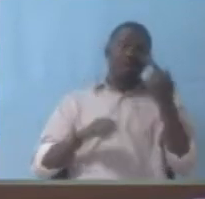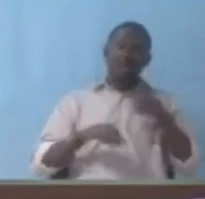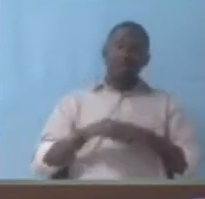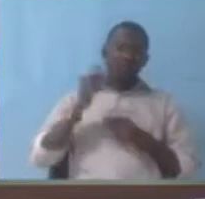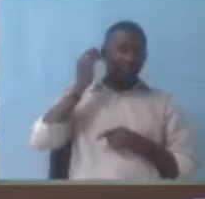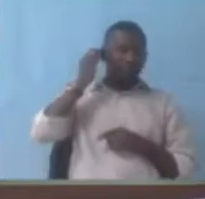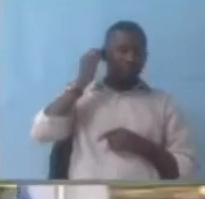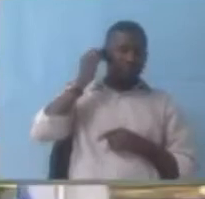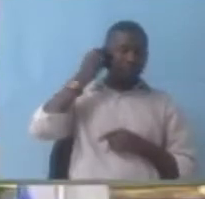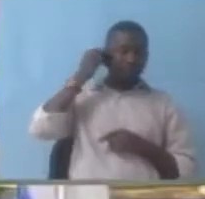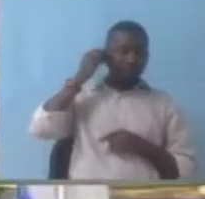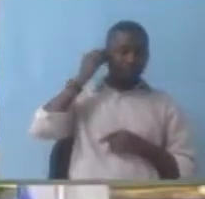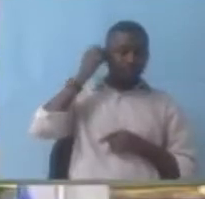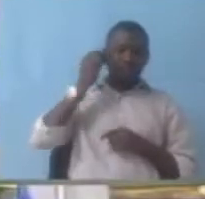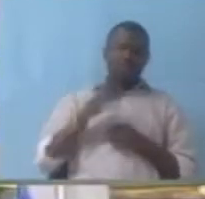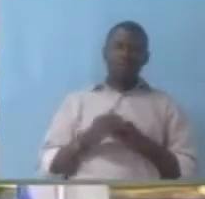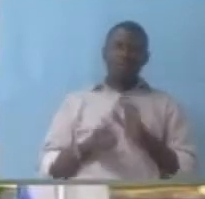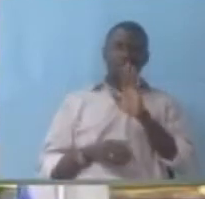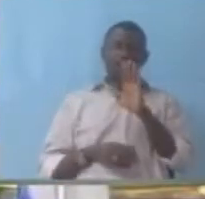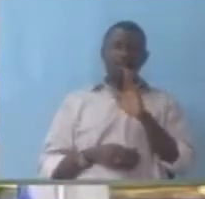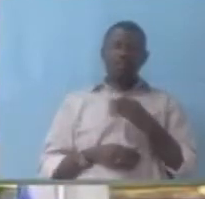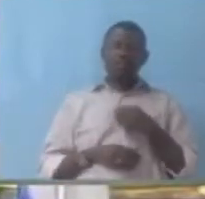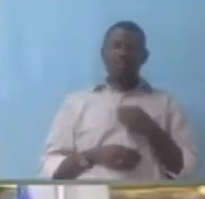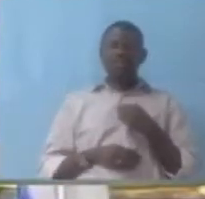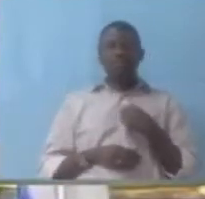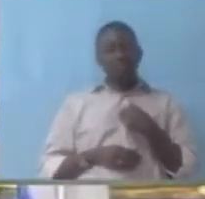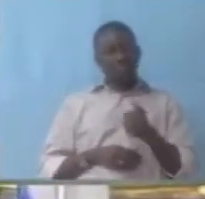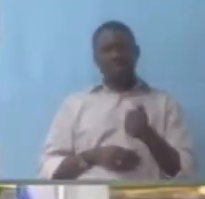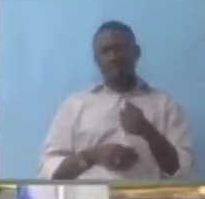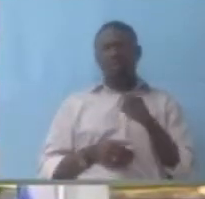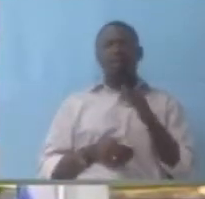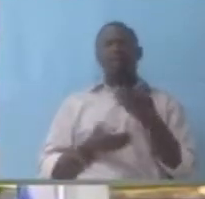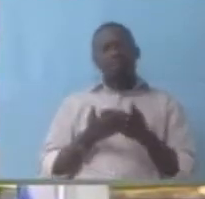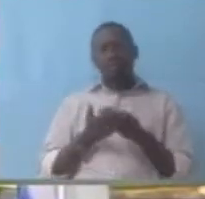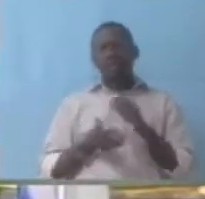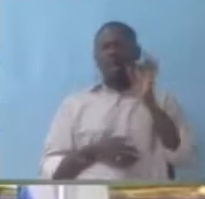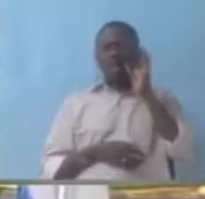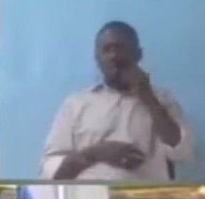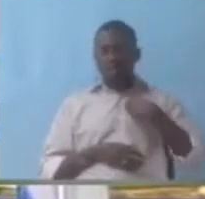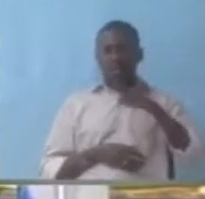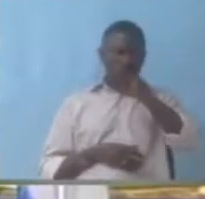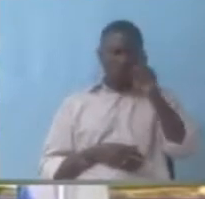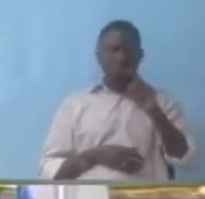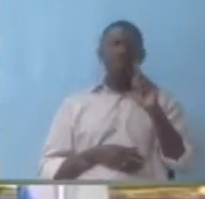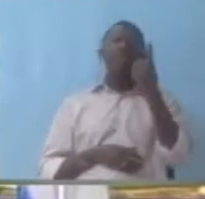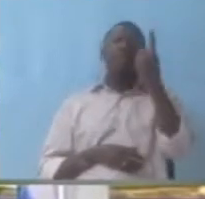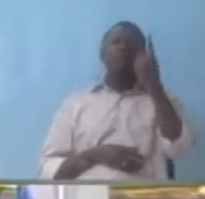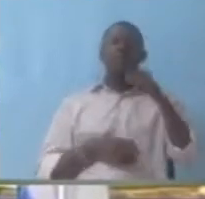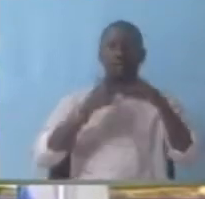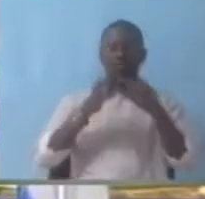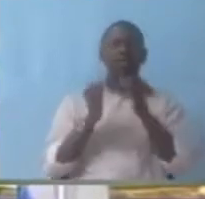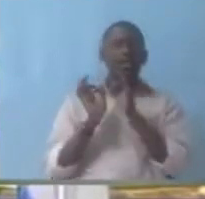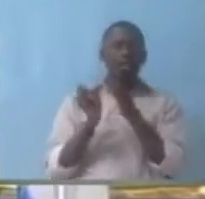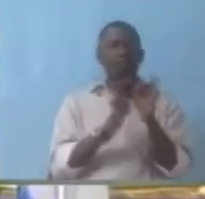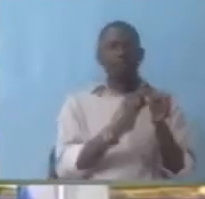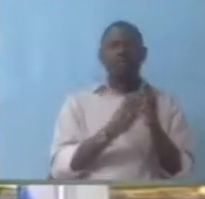Mrs. Bensuda, I'm sorry to interject again, but kindly just perhaps answer my questions first and then explain. Mrs. Bensuda